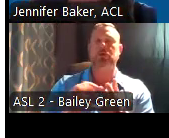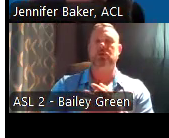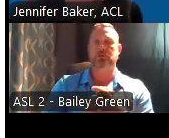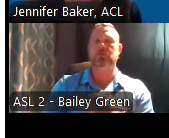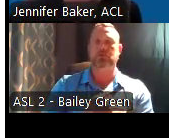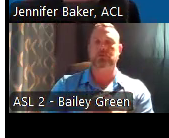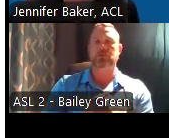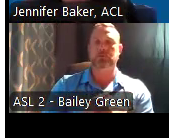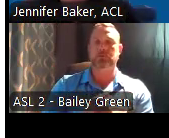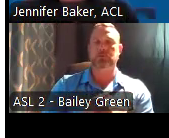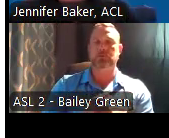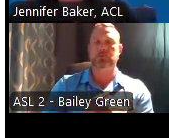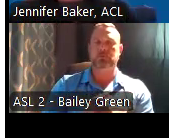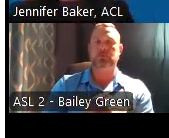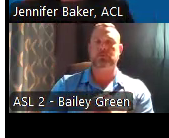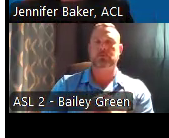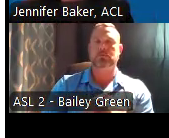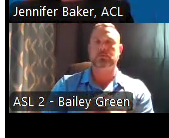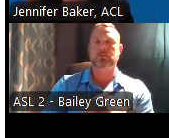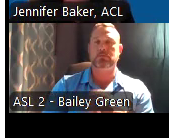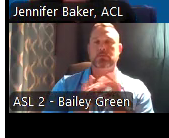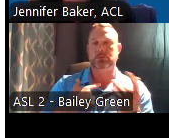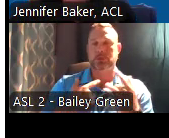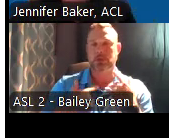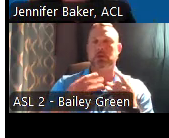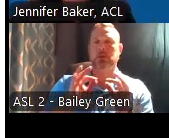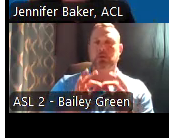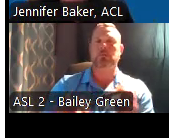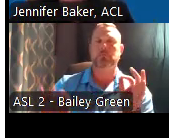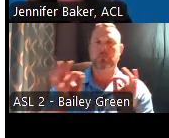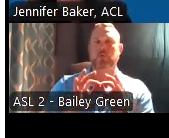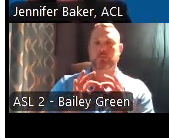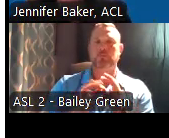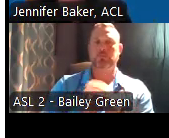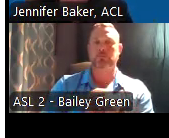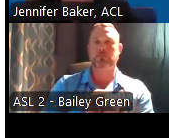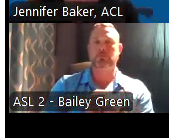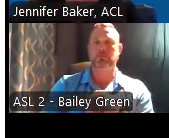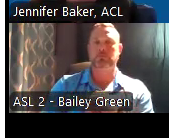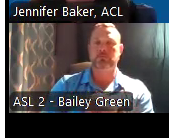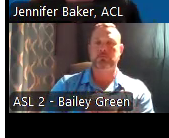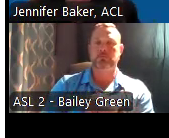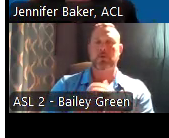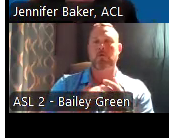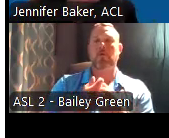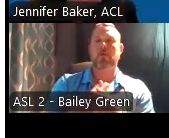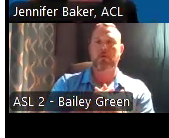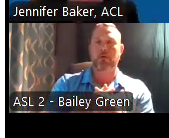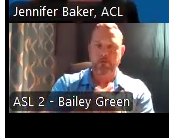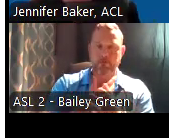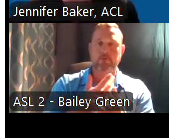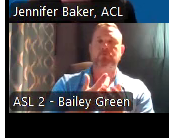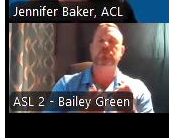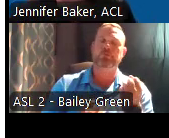all that jazz, which is exciting and just critically important in our efforts to